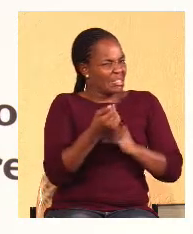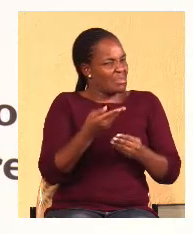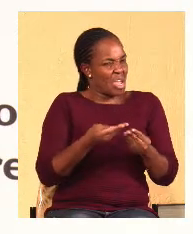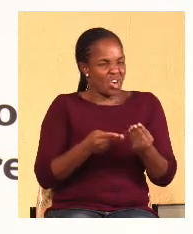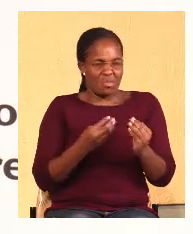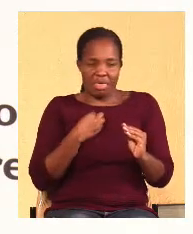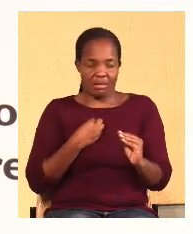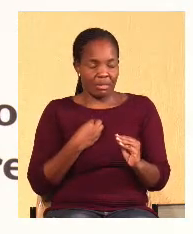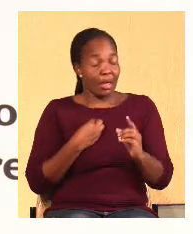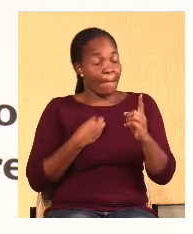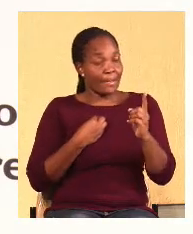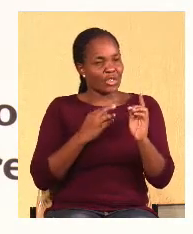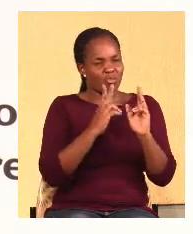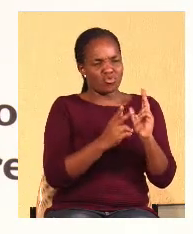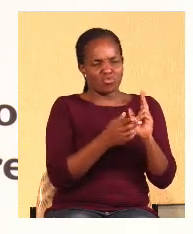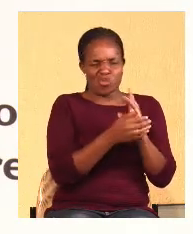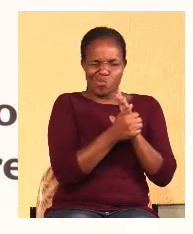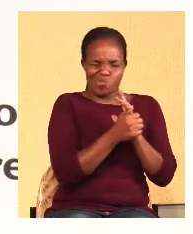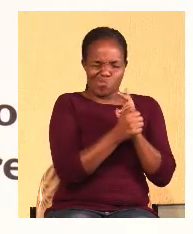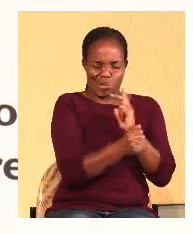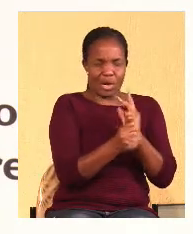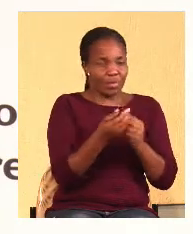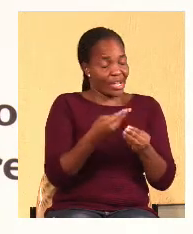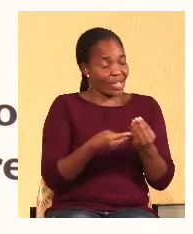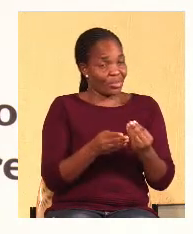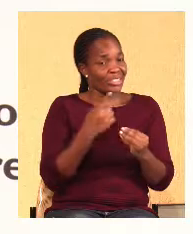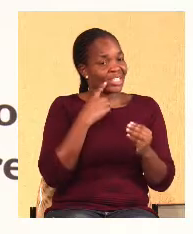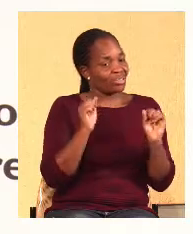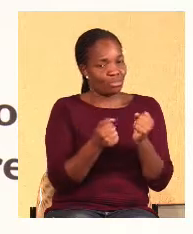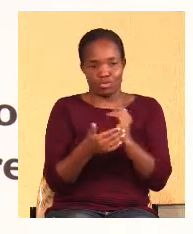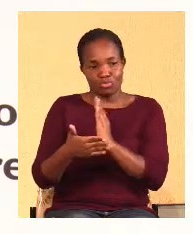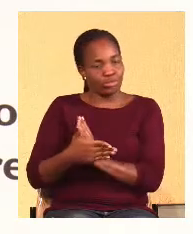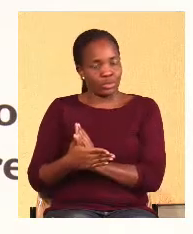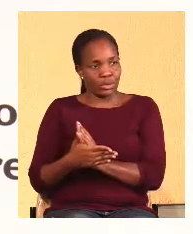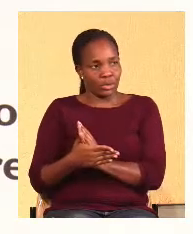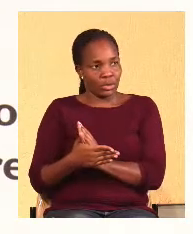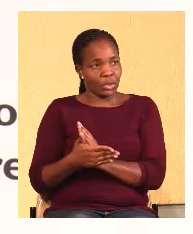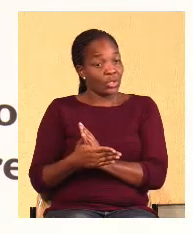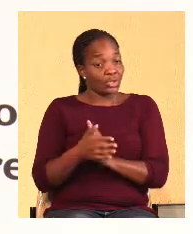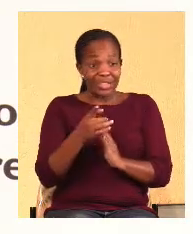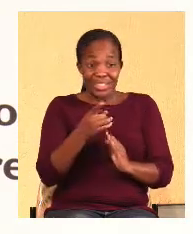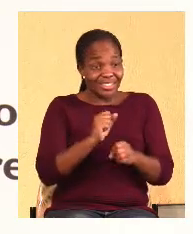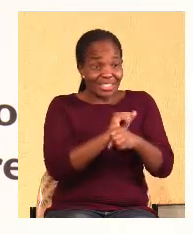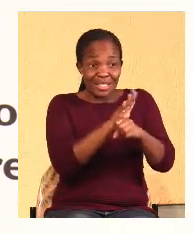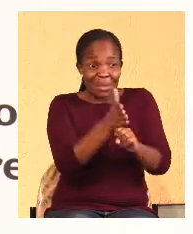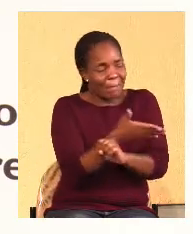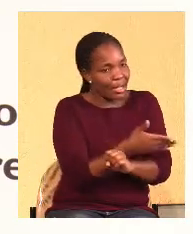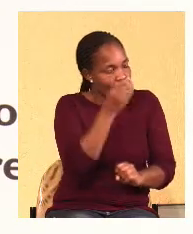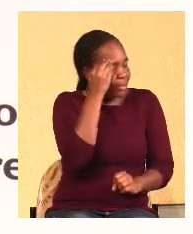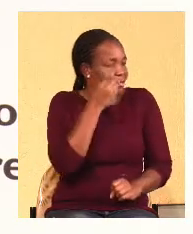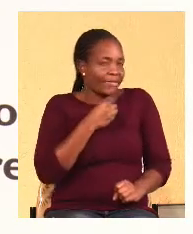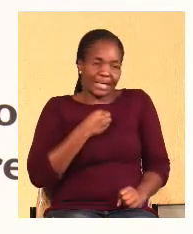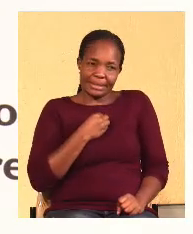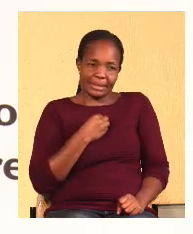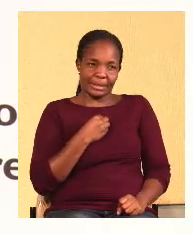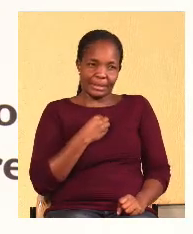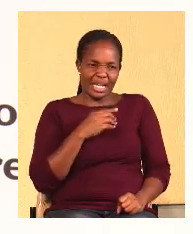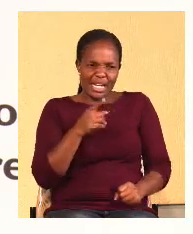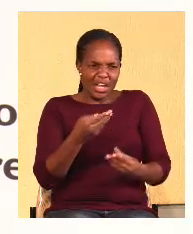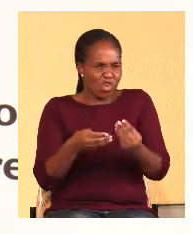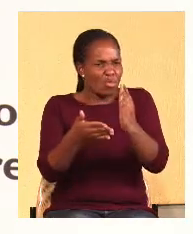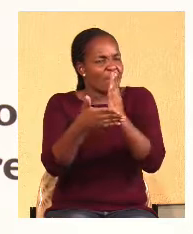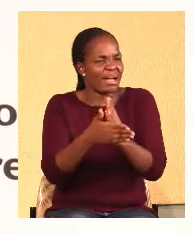are basically saying to us we can't have that situation because we don't know when we will get out of the woods on this one. Mm-hmm. So there were